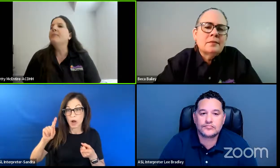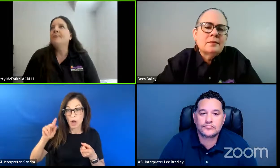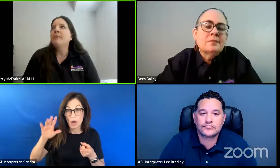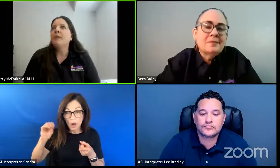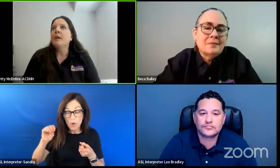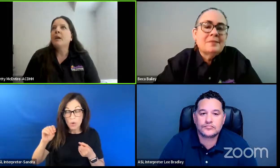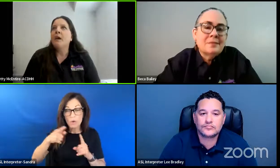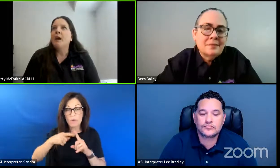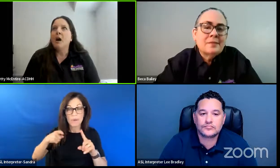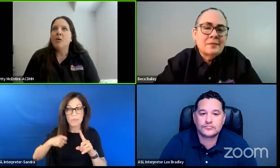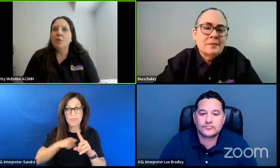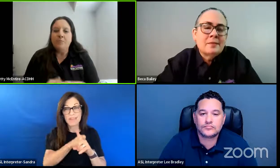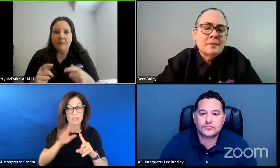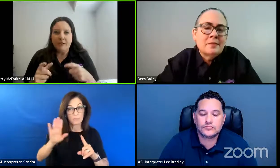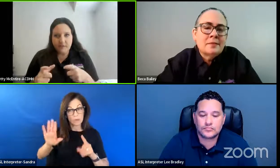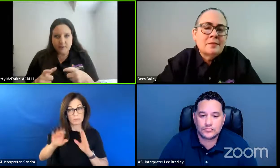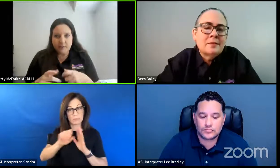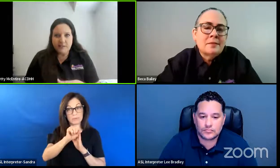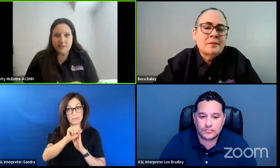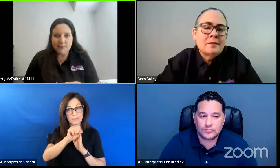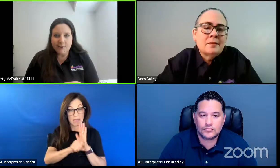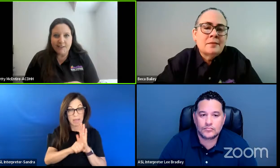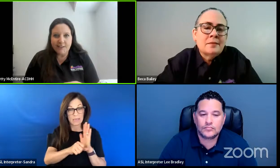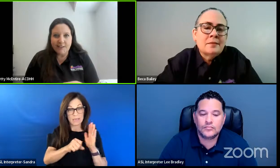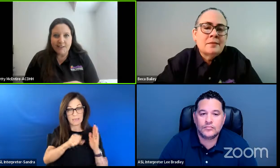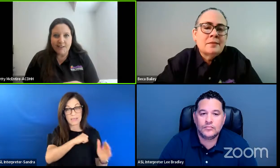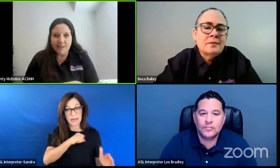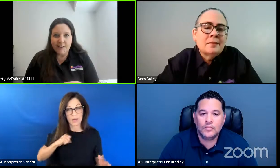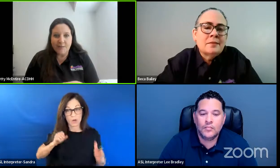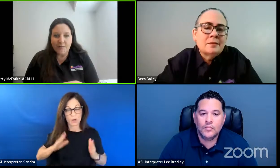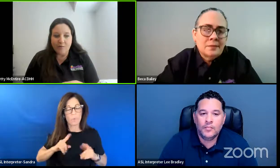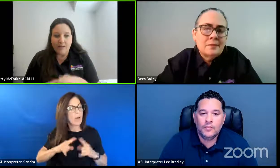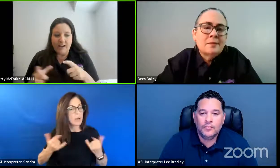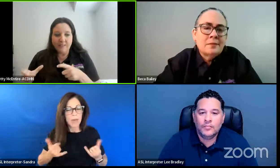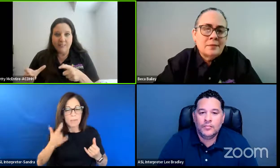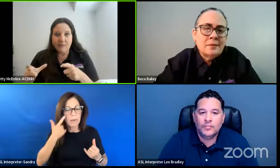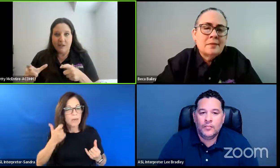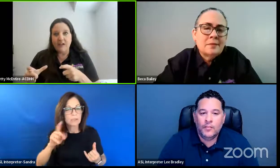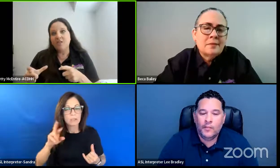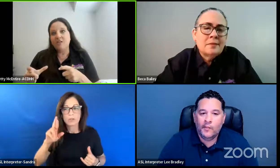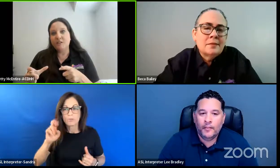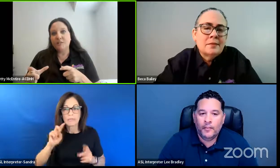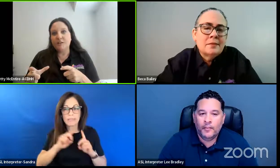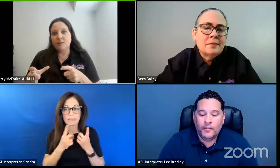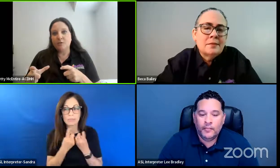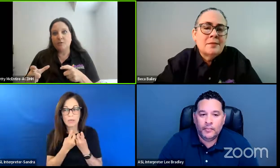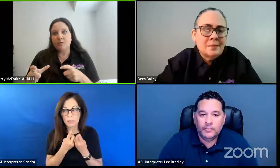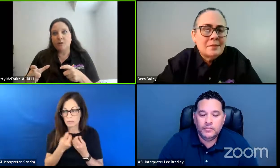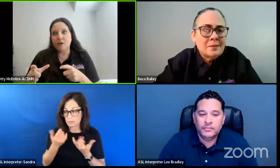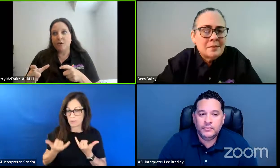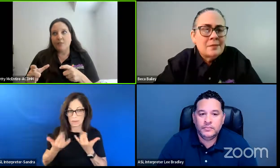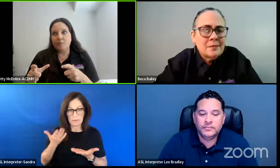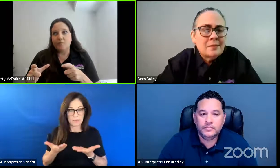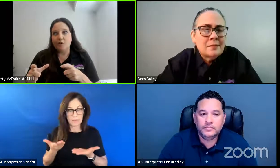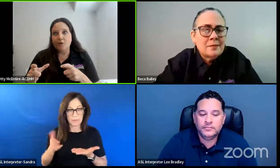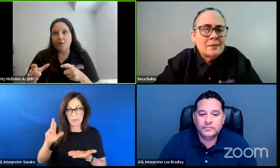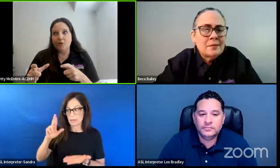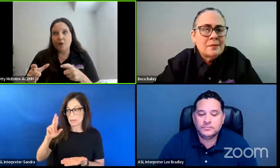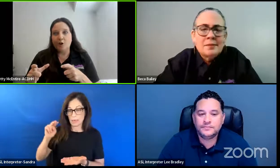senator. But because of redistricting, Nancy may actually be,